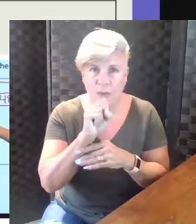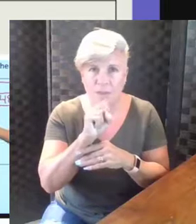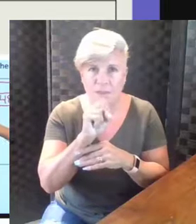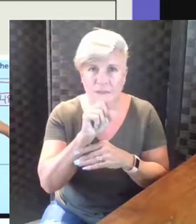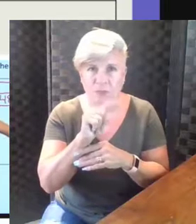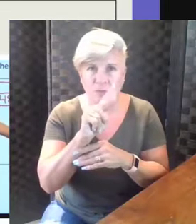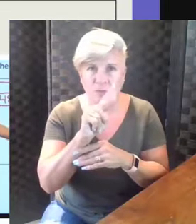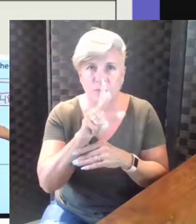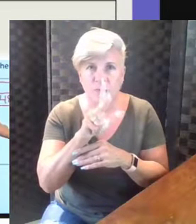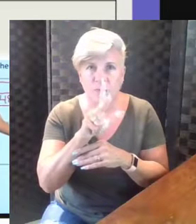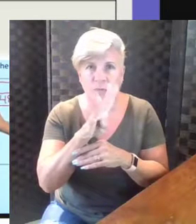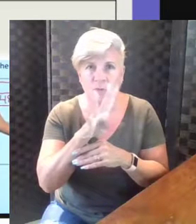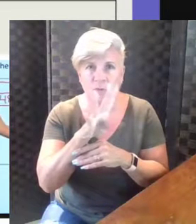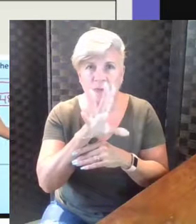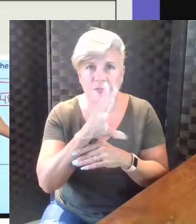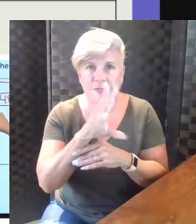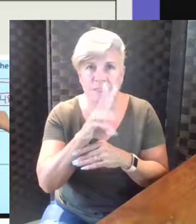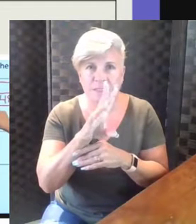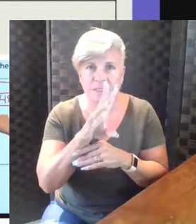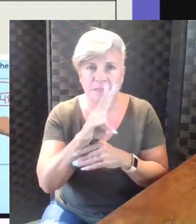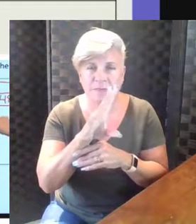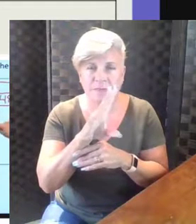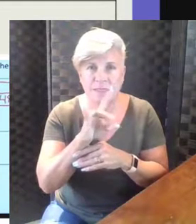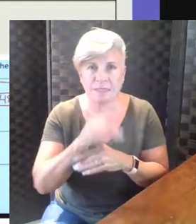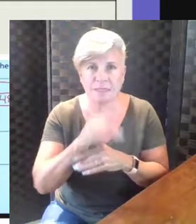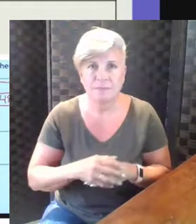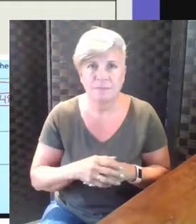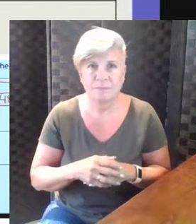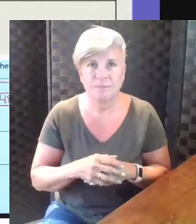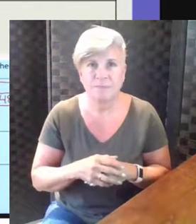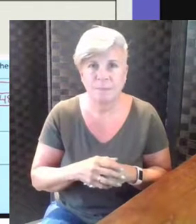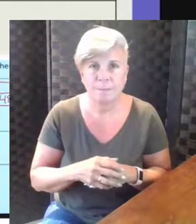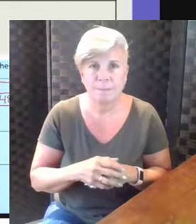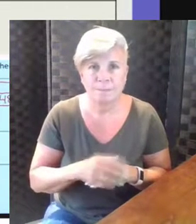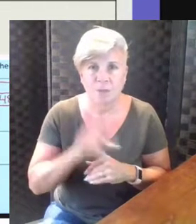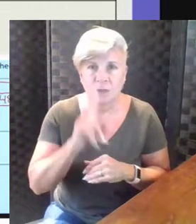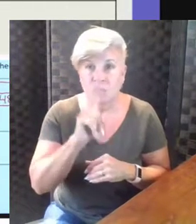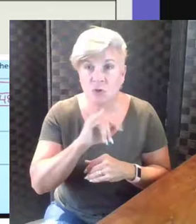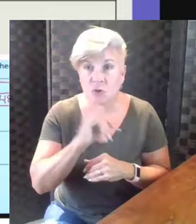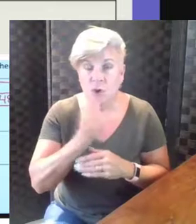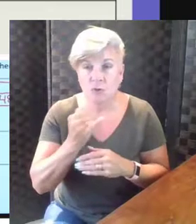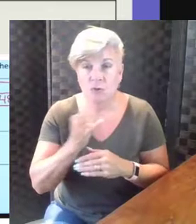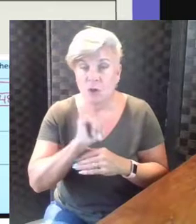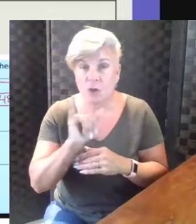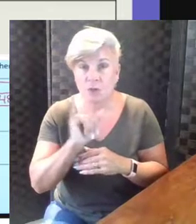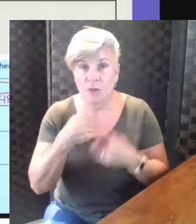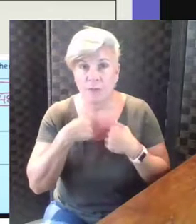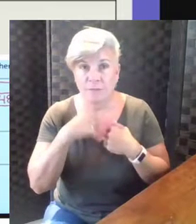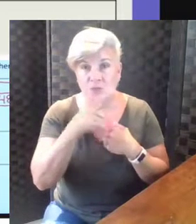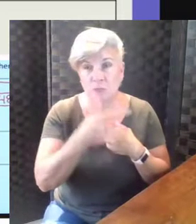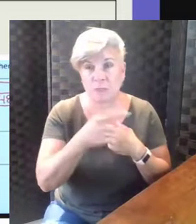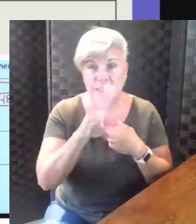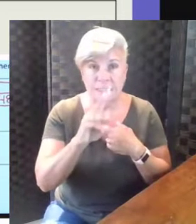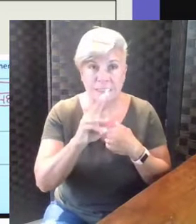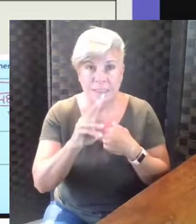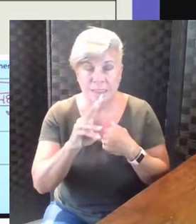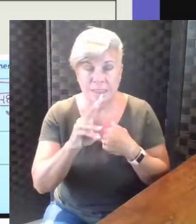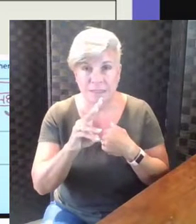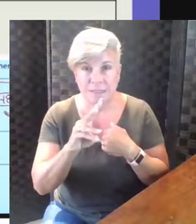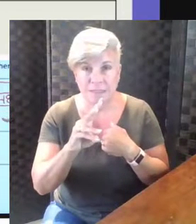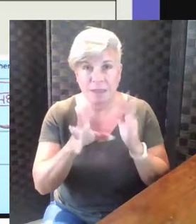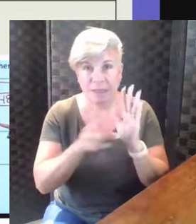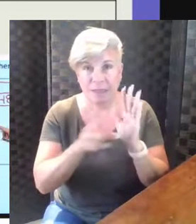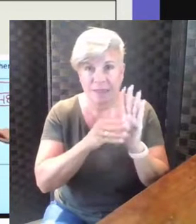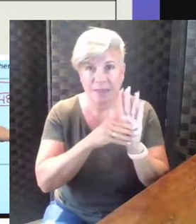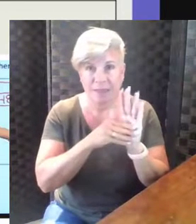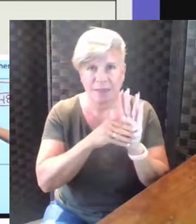ones. 1, 2, 3, 4, 5, 6, 7, 8. You should also have 26 that you're going to